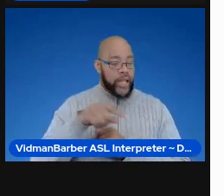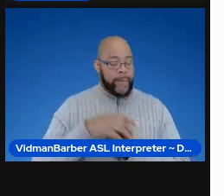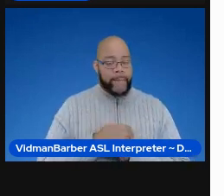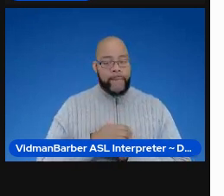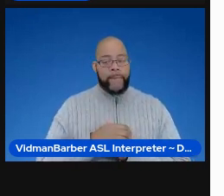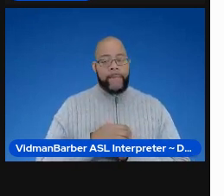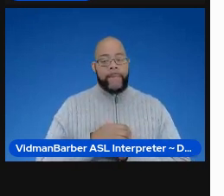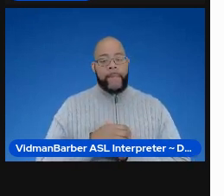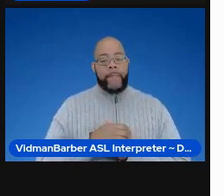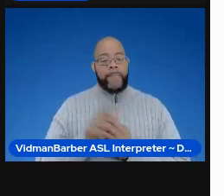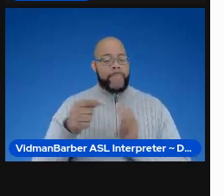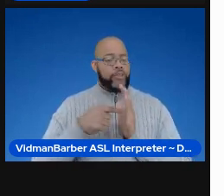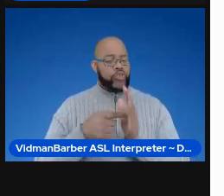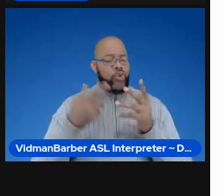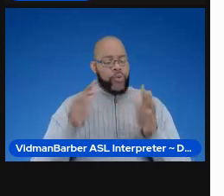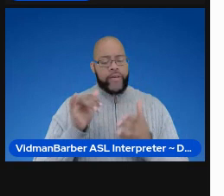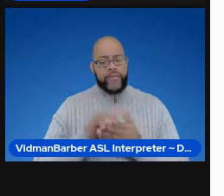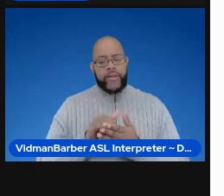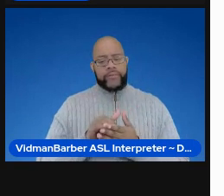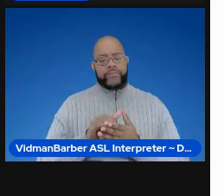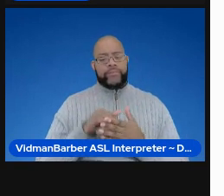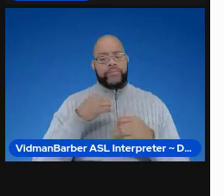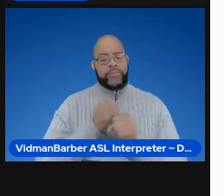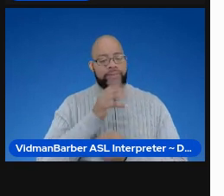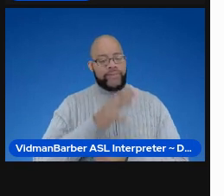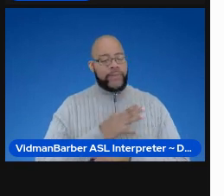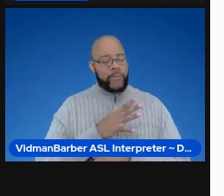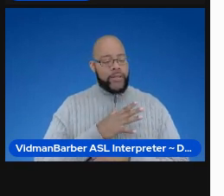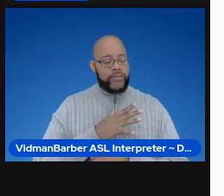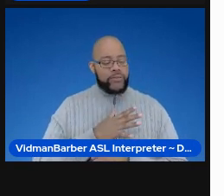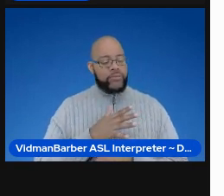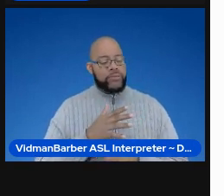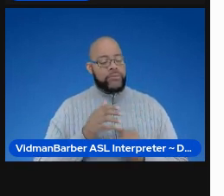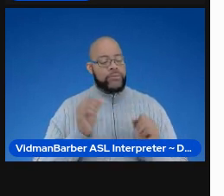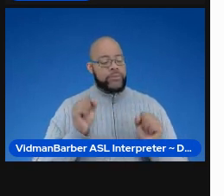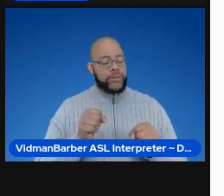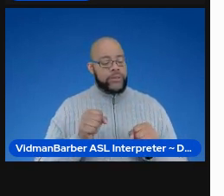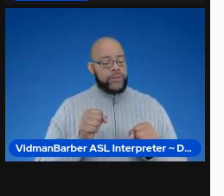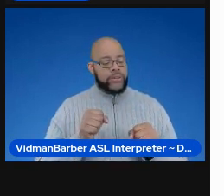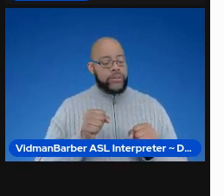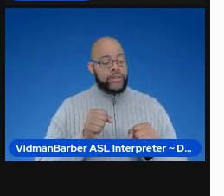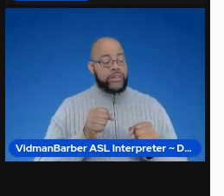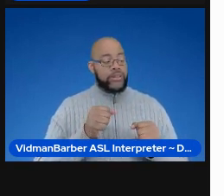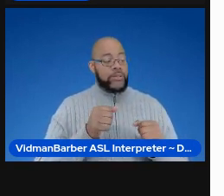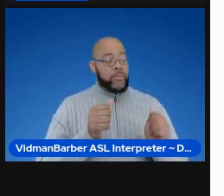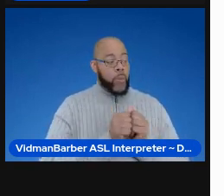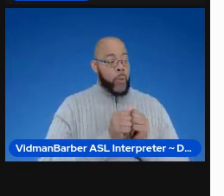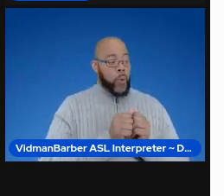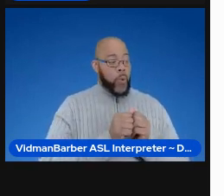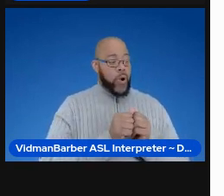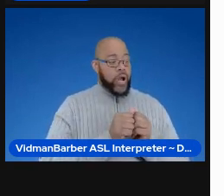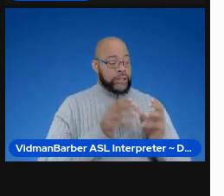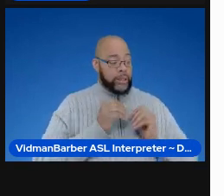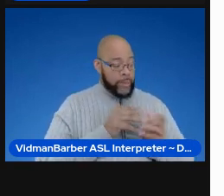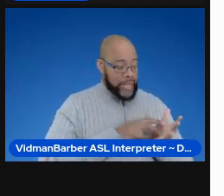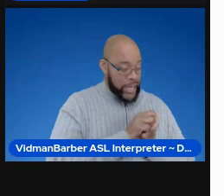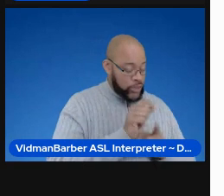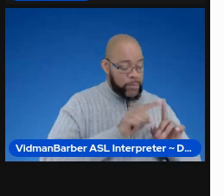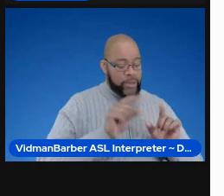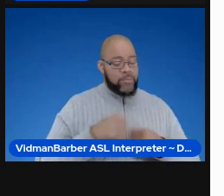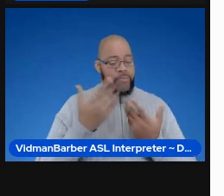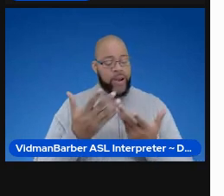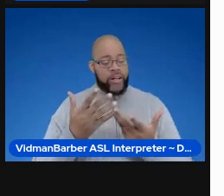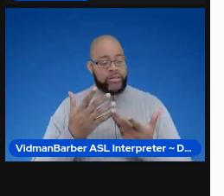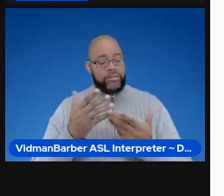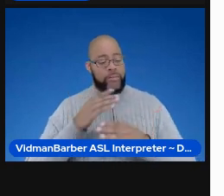Literature has shown that it makes females susceptible to cancer, but it also provides them protection to